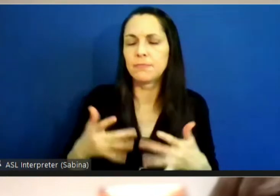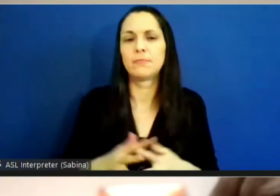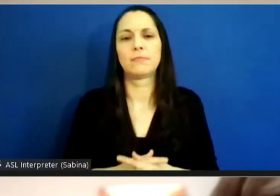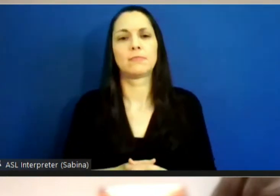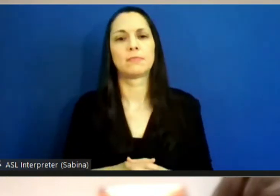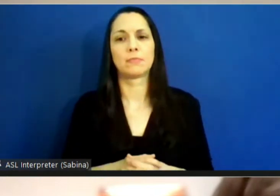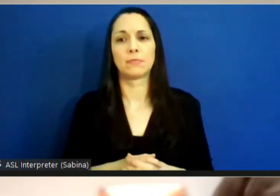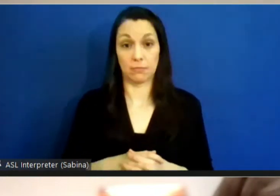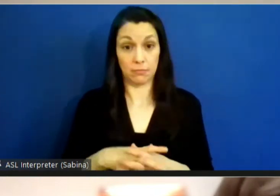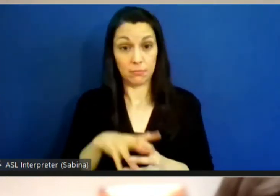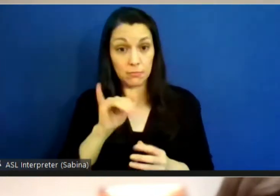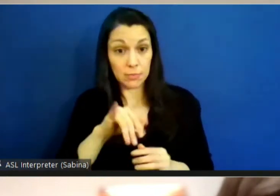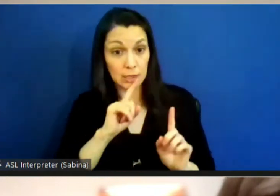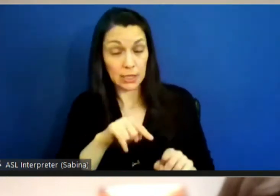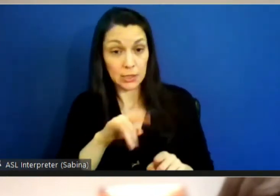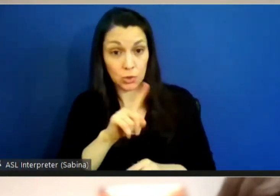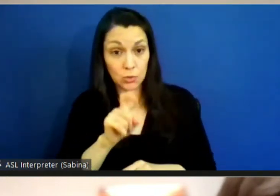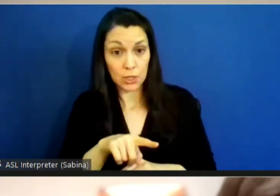Did that answer your questions, Adrian?